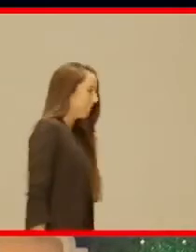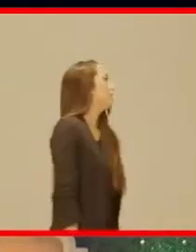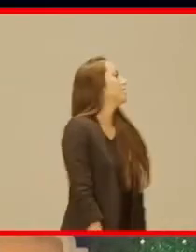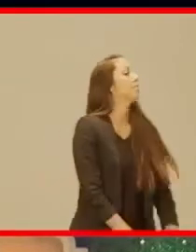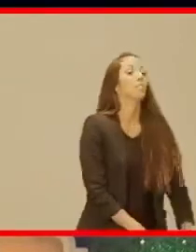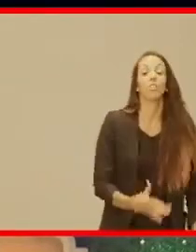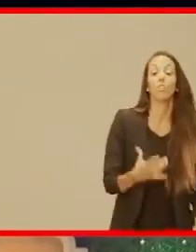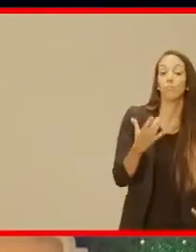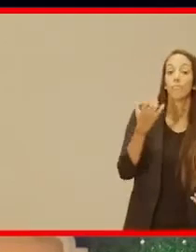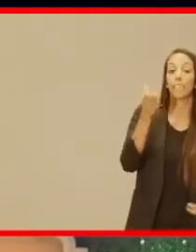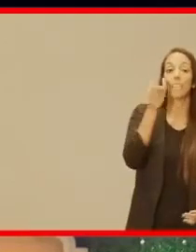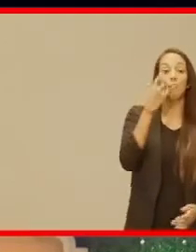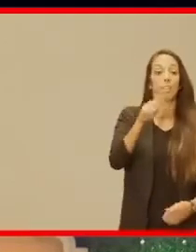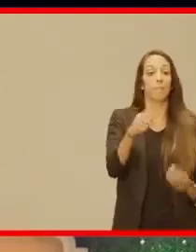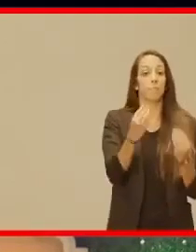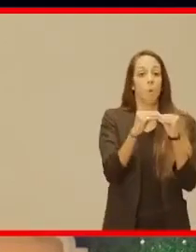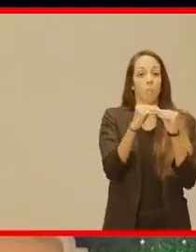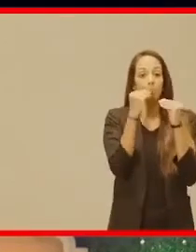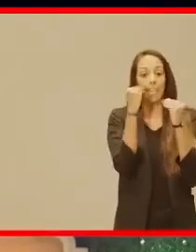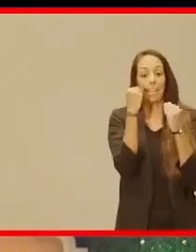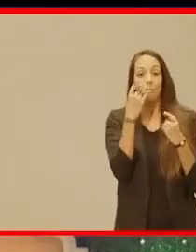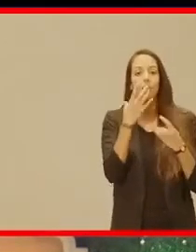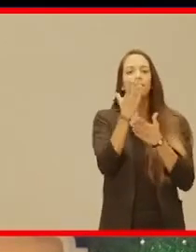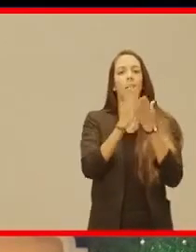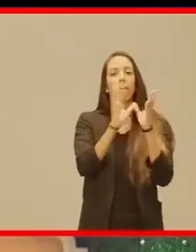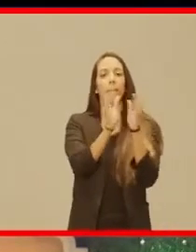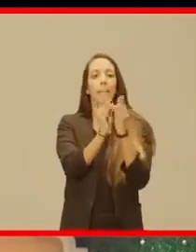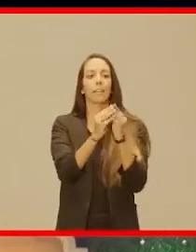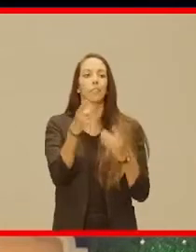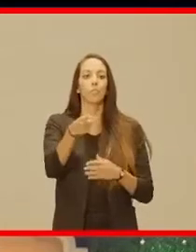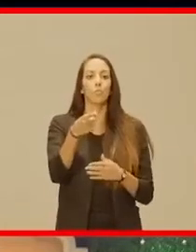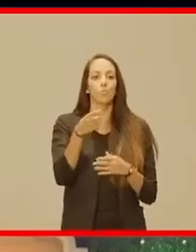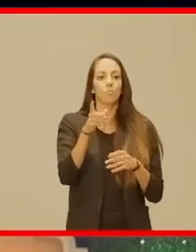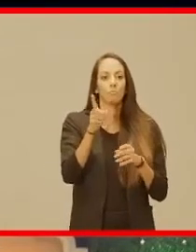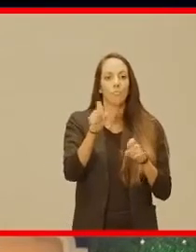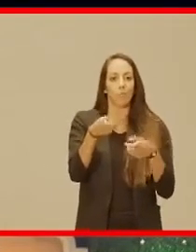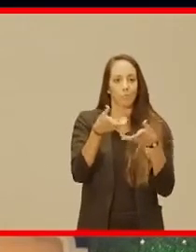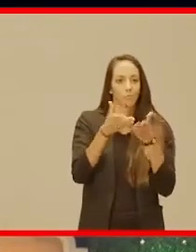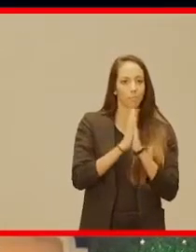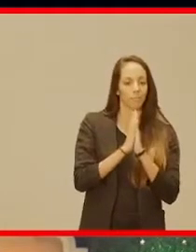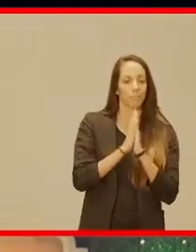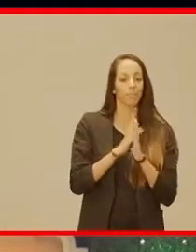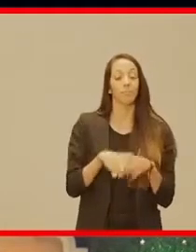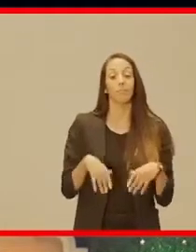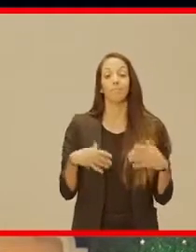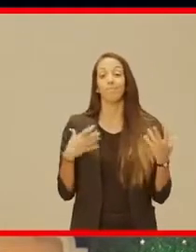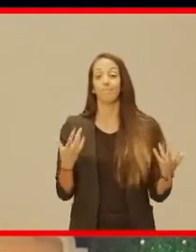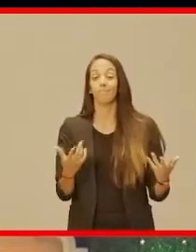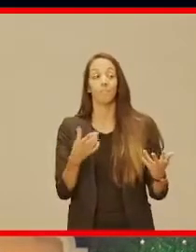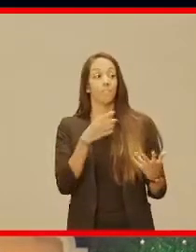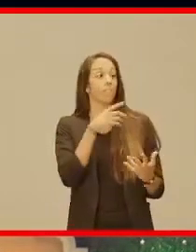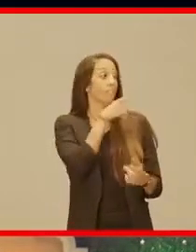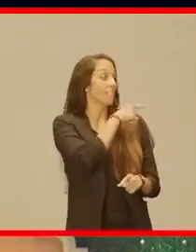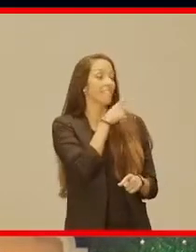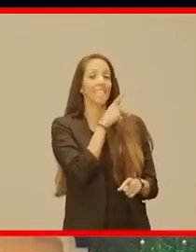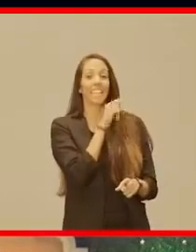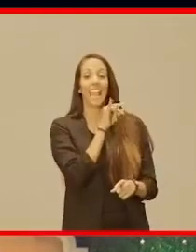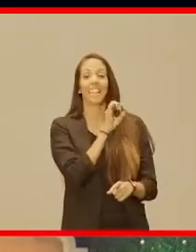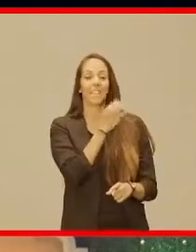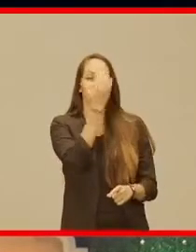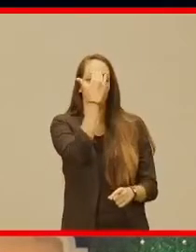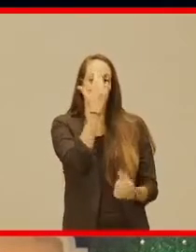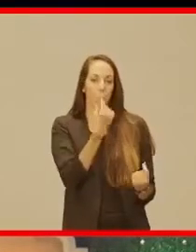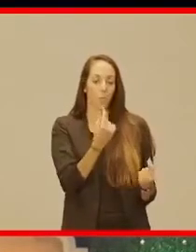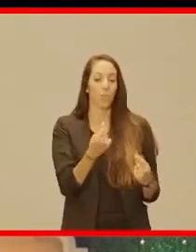information, and sometimes there are meetings that you are making a request. And my advice, and Kay knows this all too well, sometimes